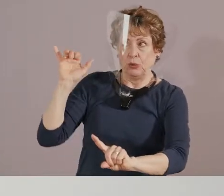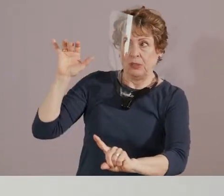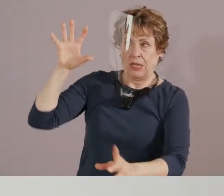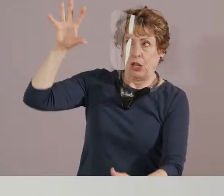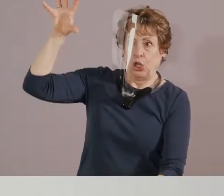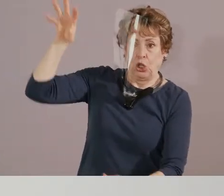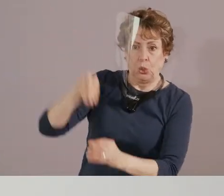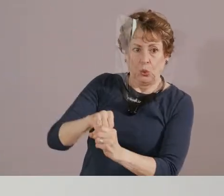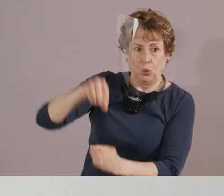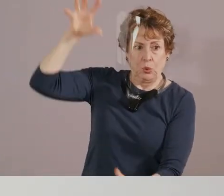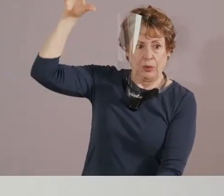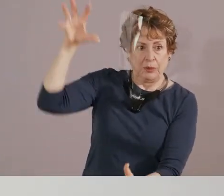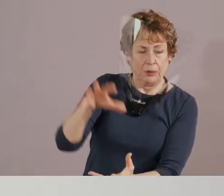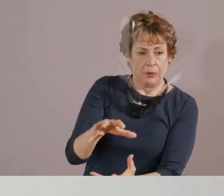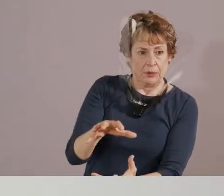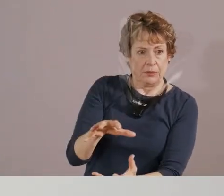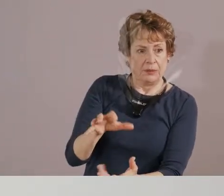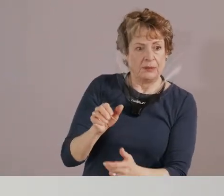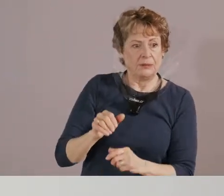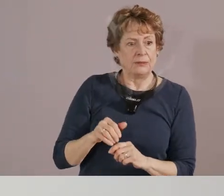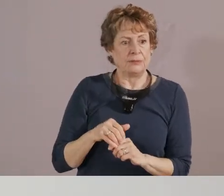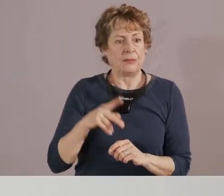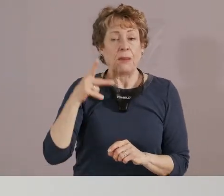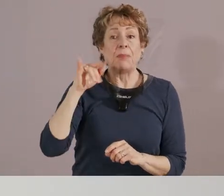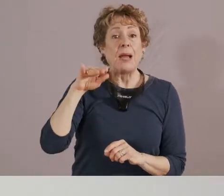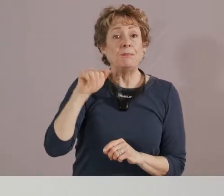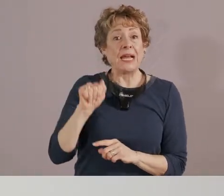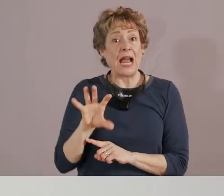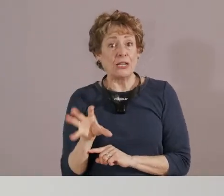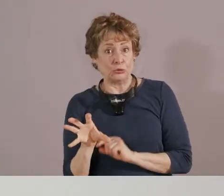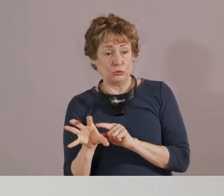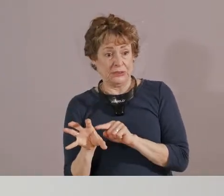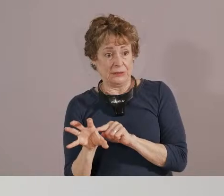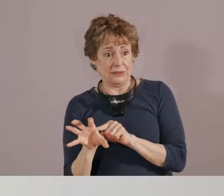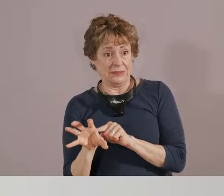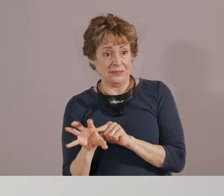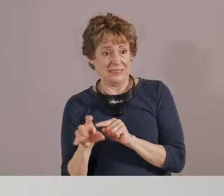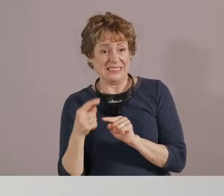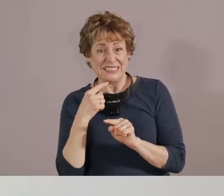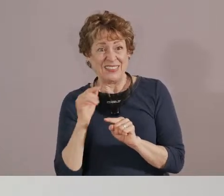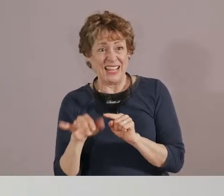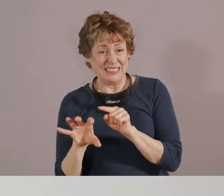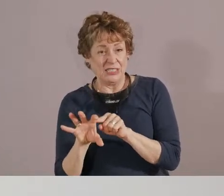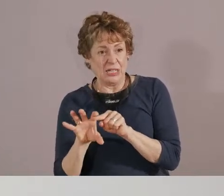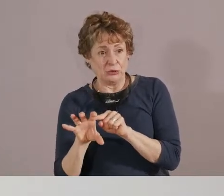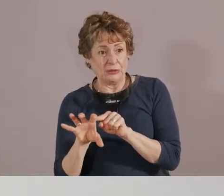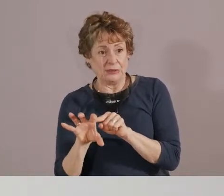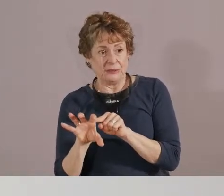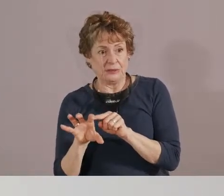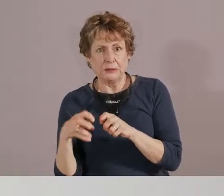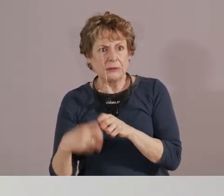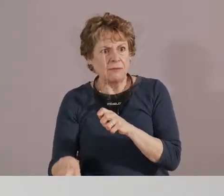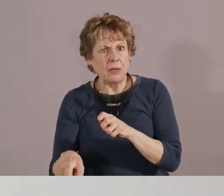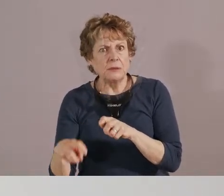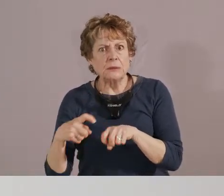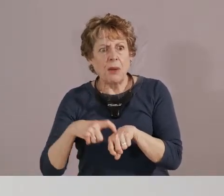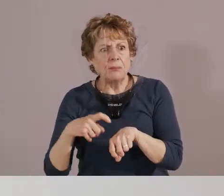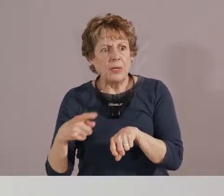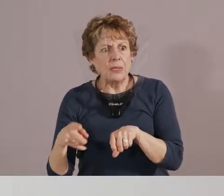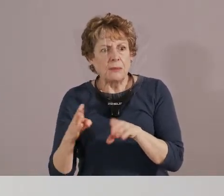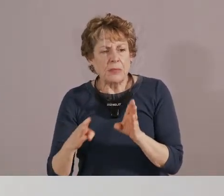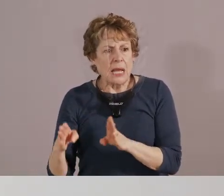don't believe that the distribution is equitable, that they are having a very difficult time